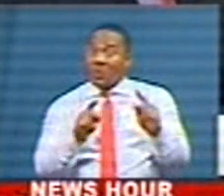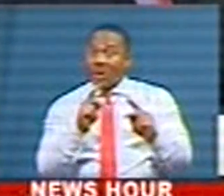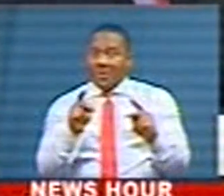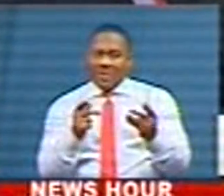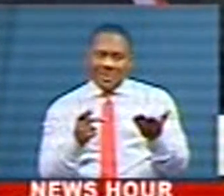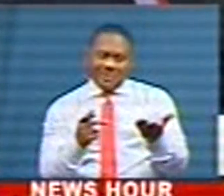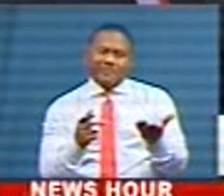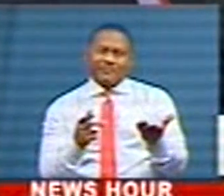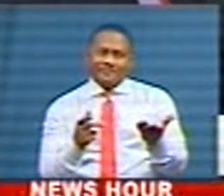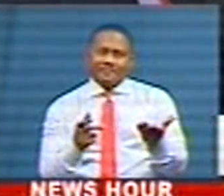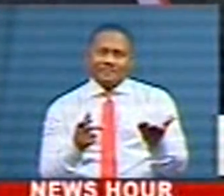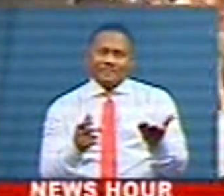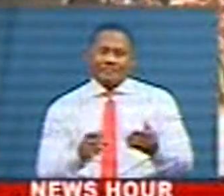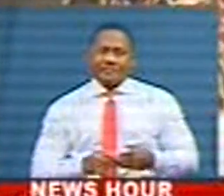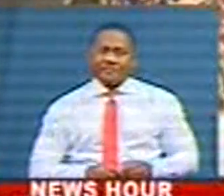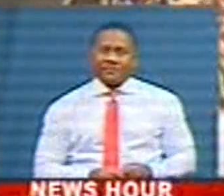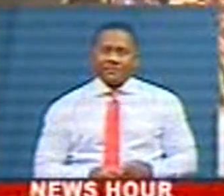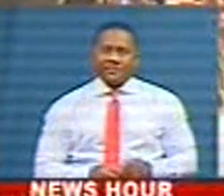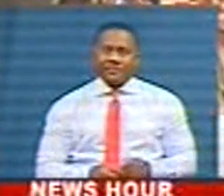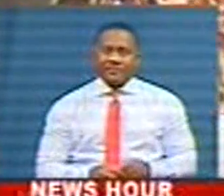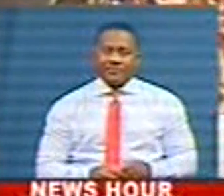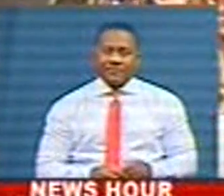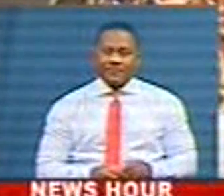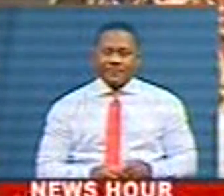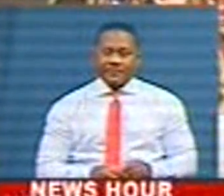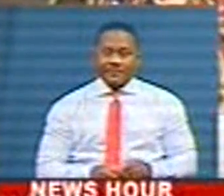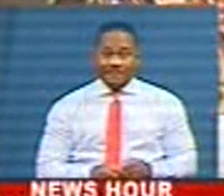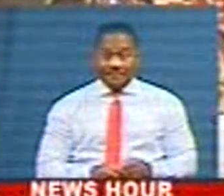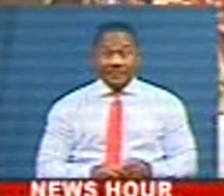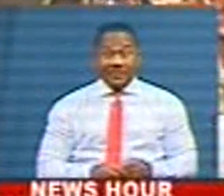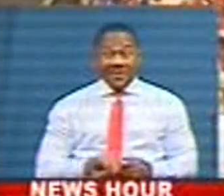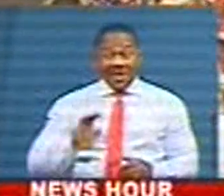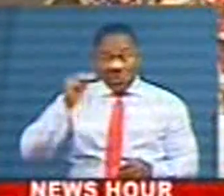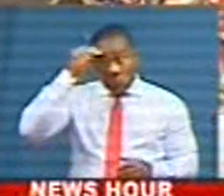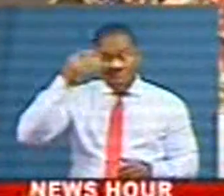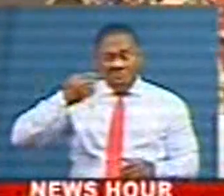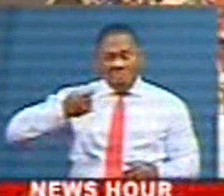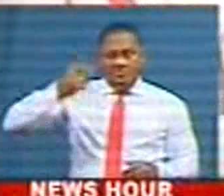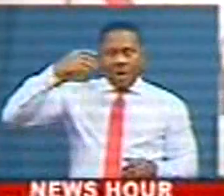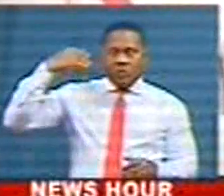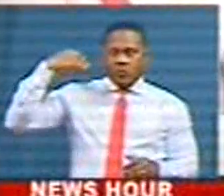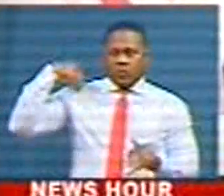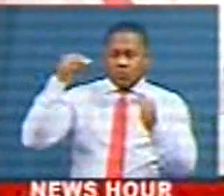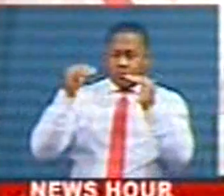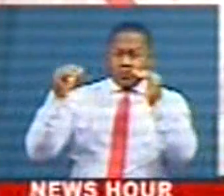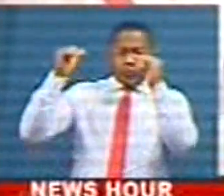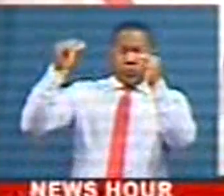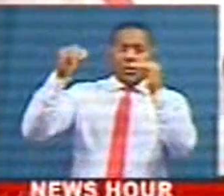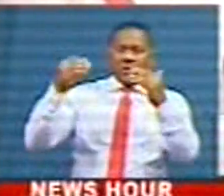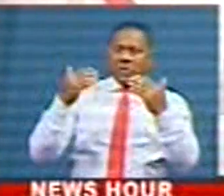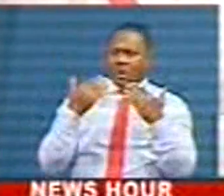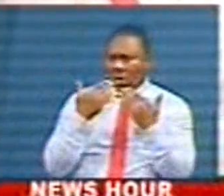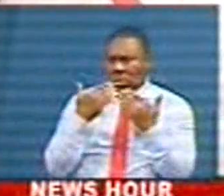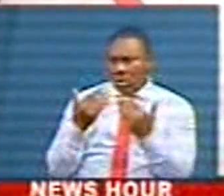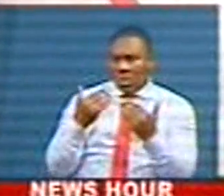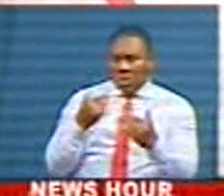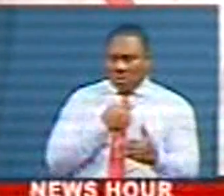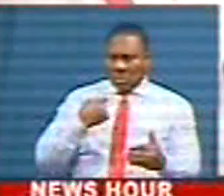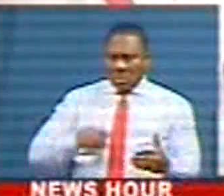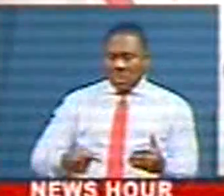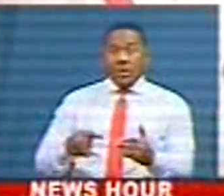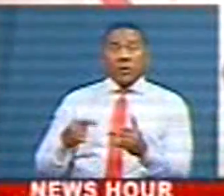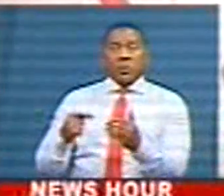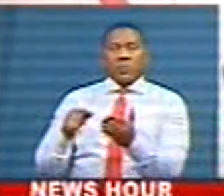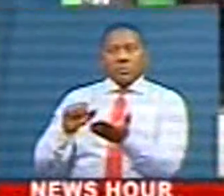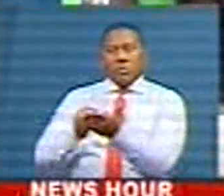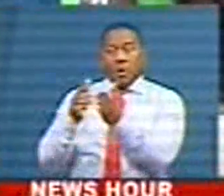level as important. The senior minister, Mr. Yaw Osafo Maafo, was grateful to the Chinese ambassador and entreated the